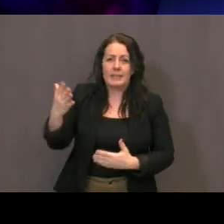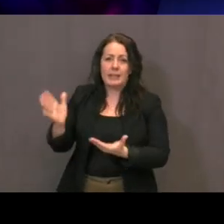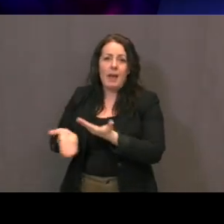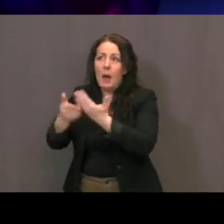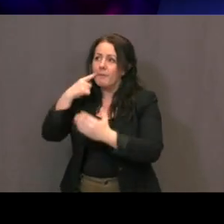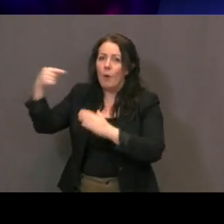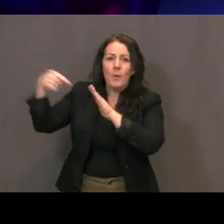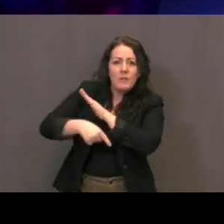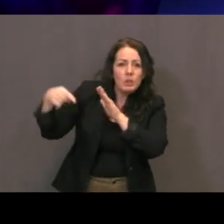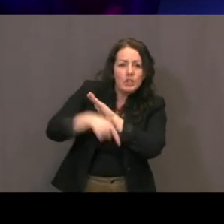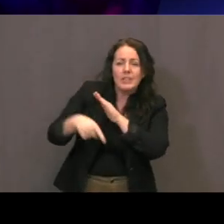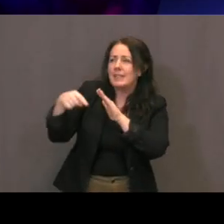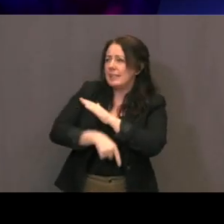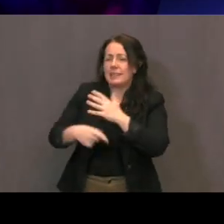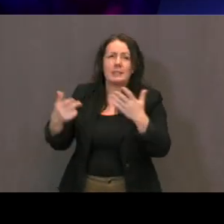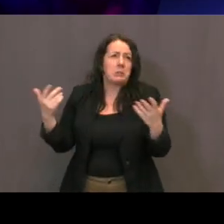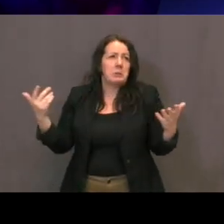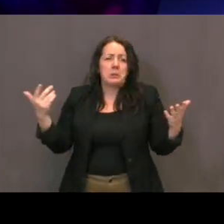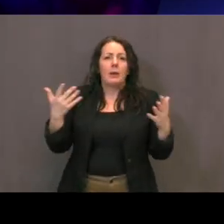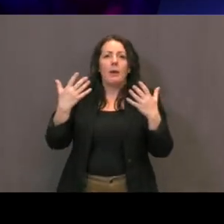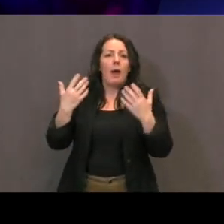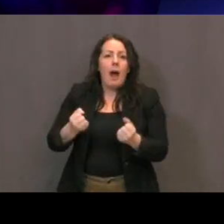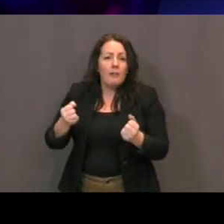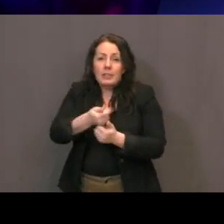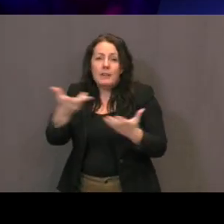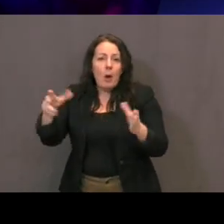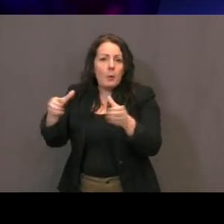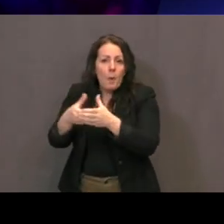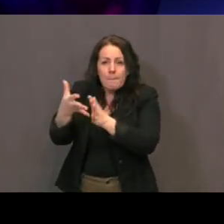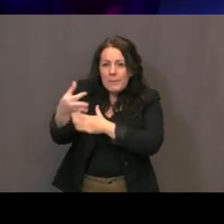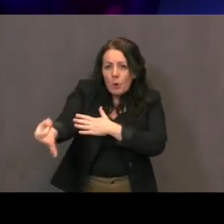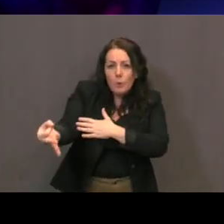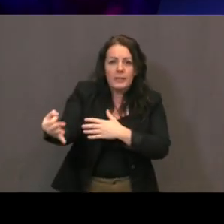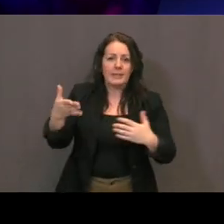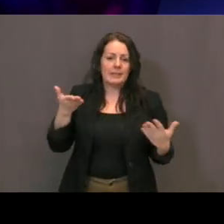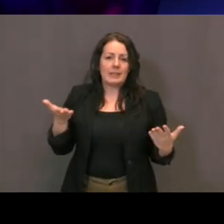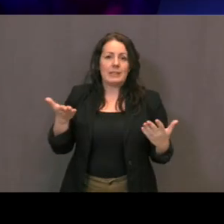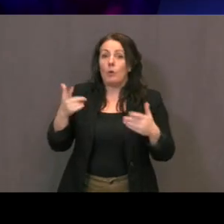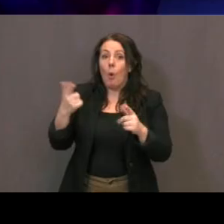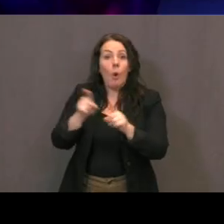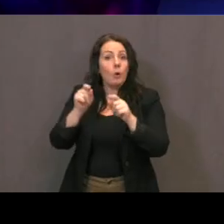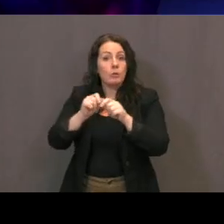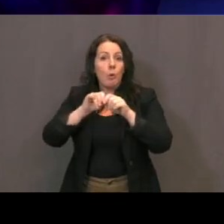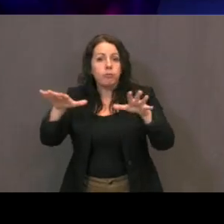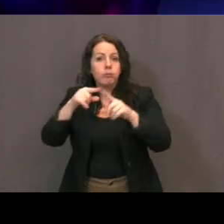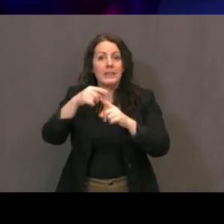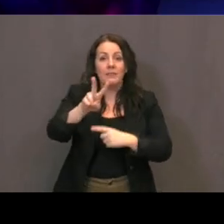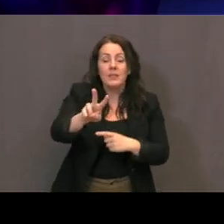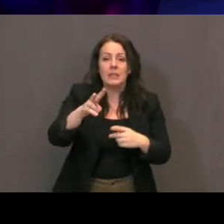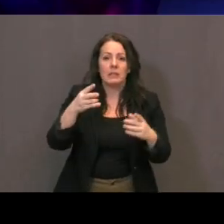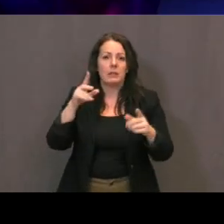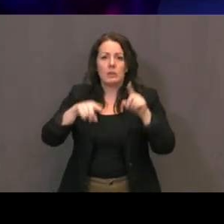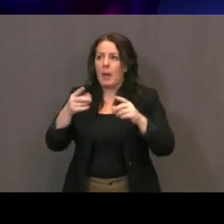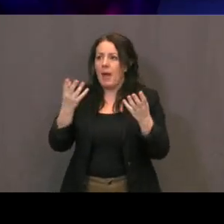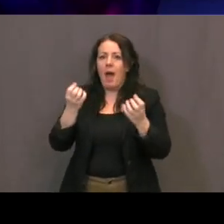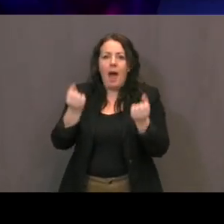and welfare systems, and of course media, interpreting live events and interviews and things like that.